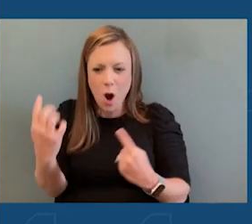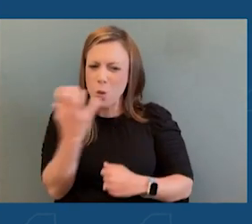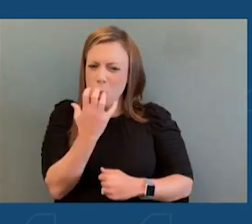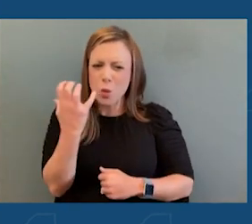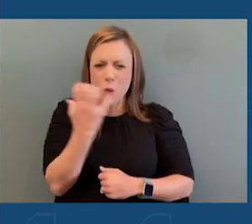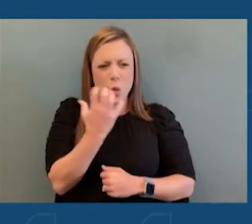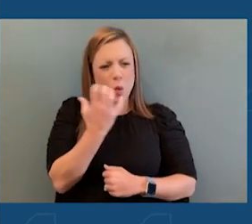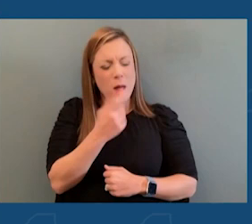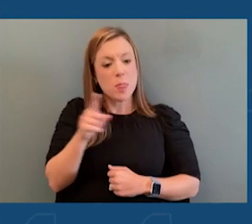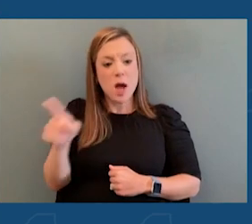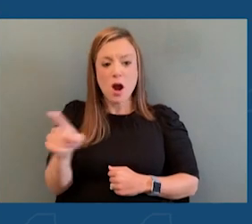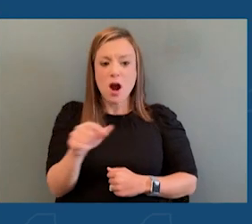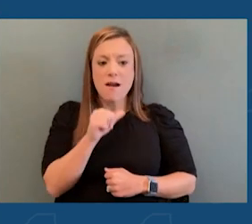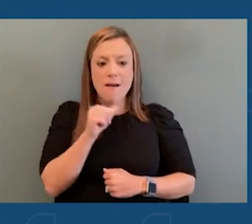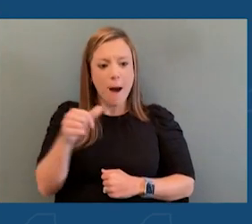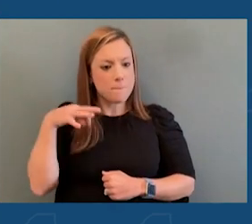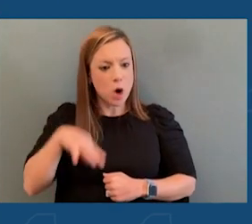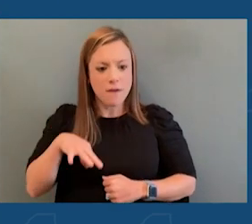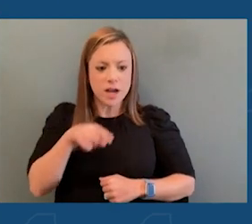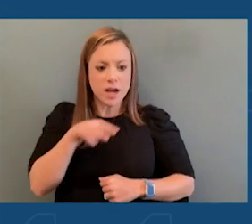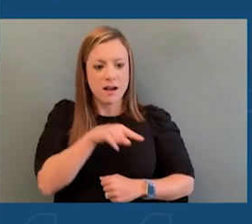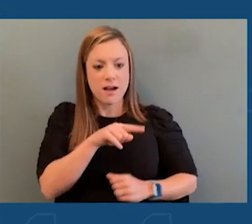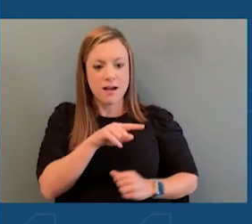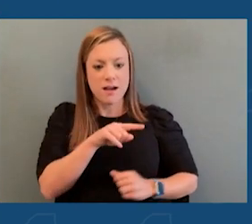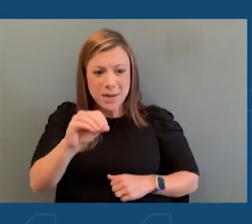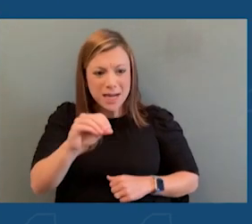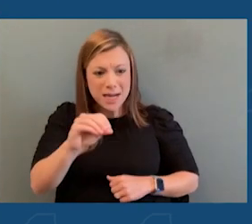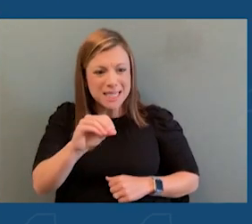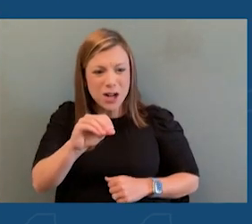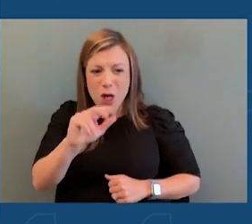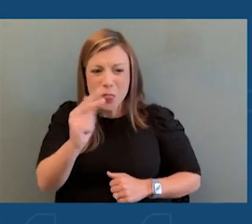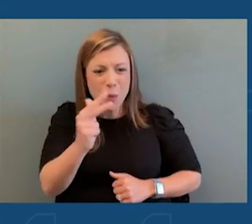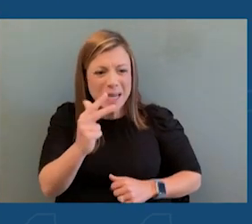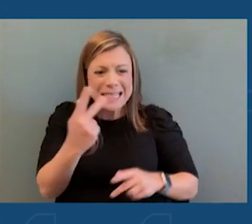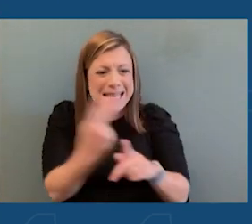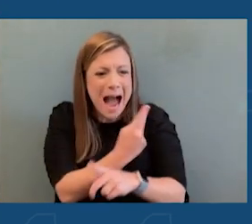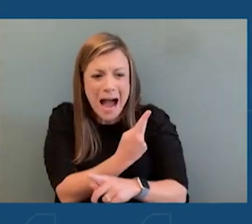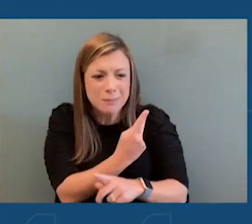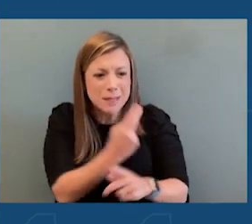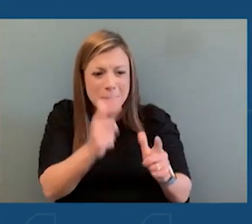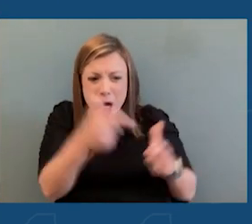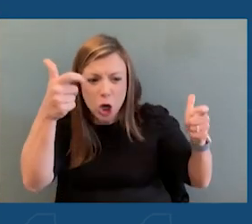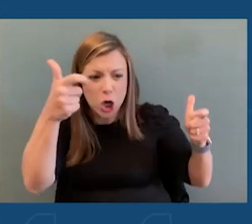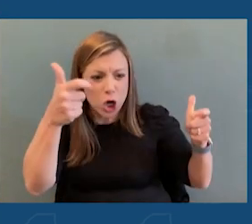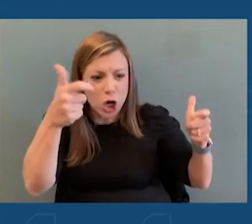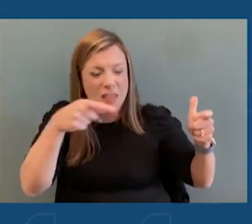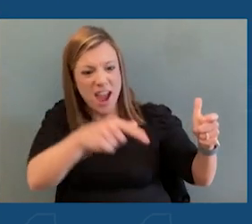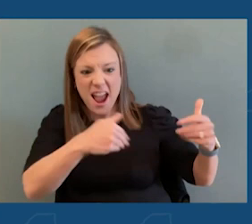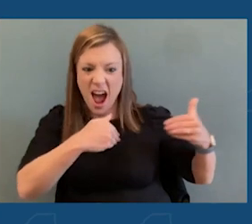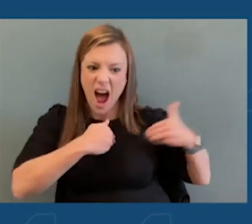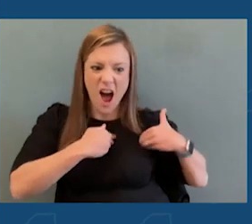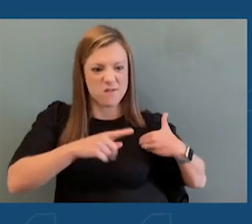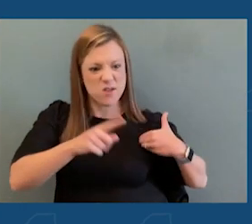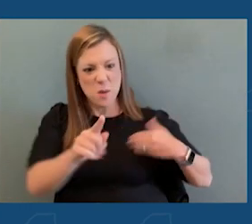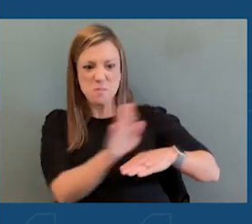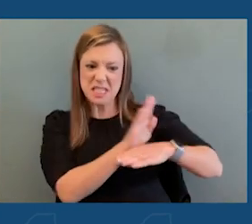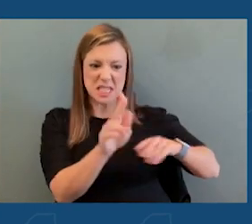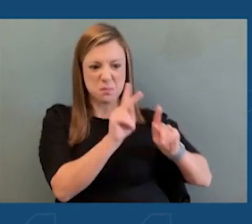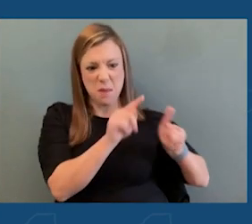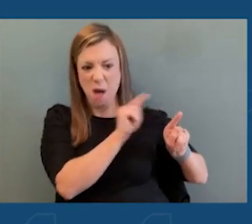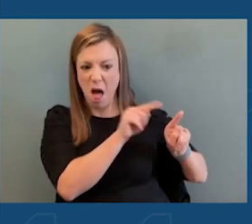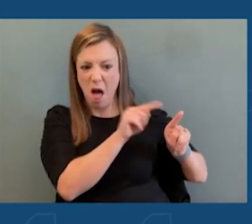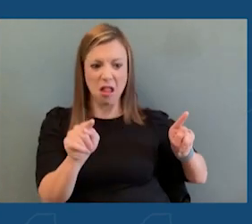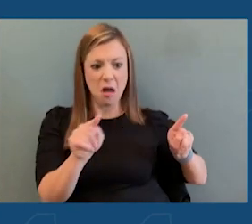big, with boards full of corporate titans, which cannot raise $30 million. It is an astounding feat, an astounding